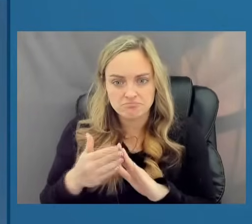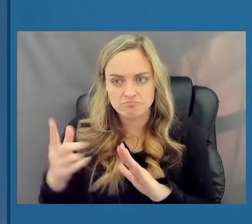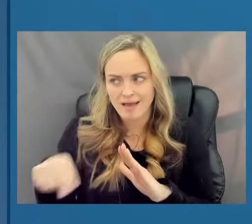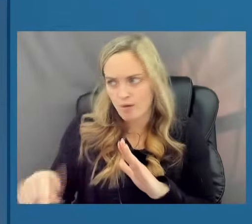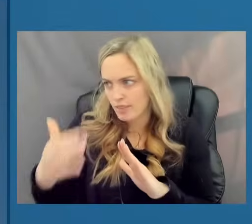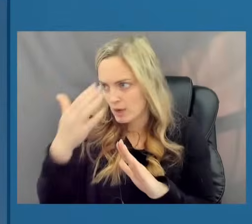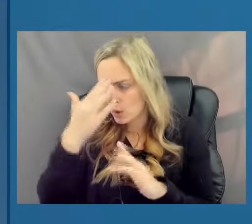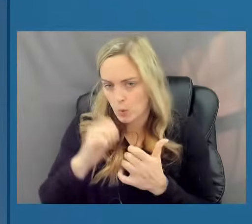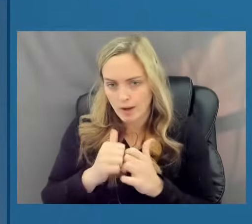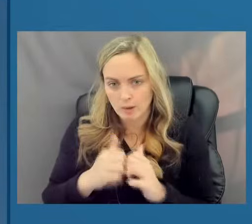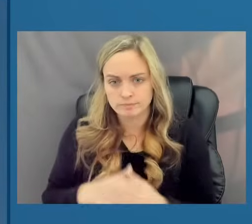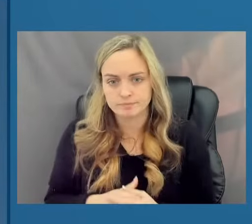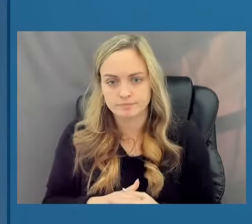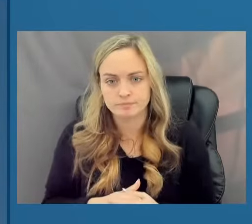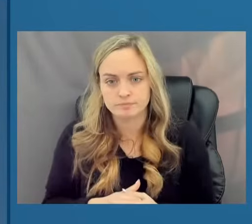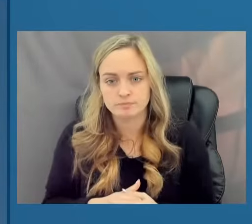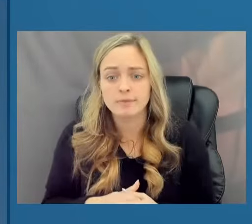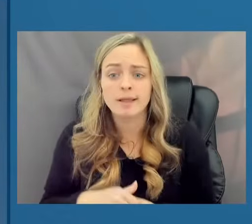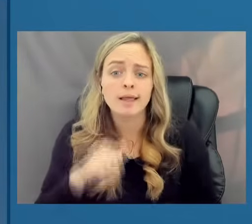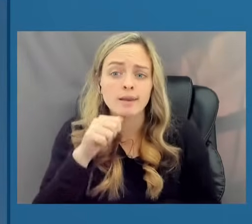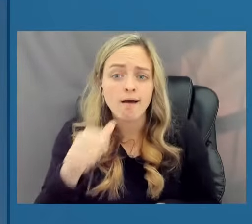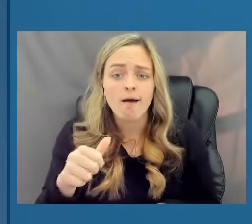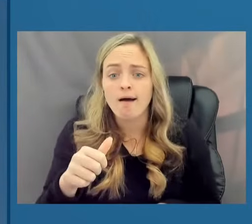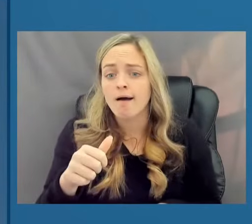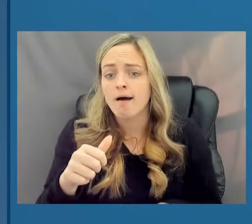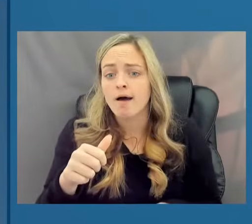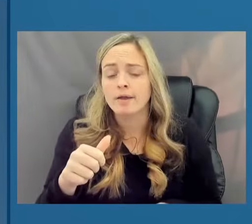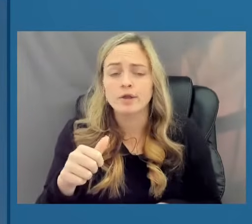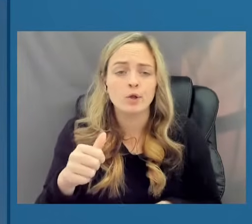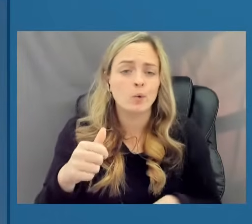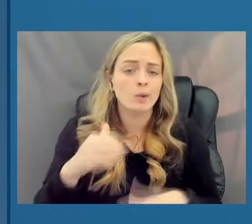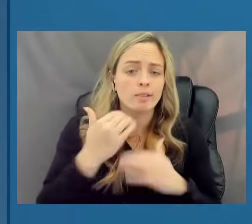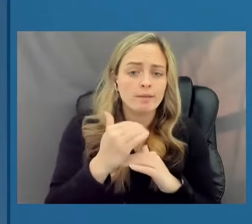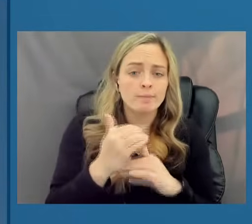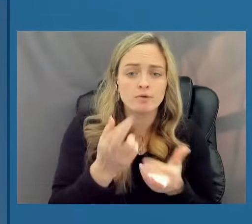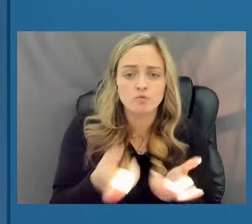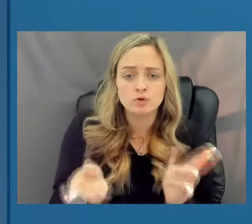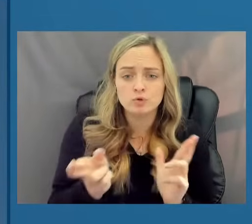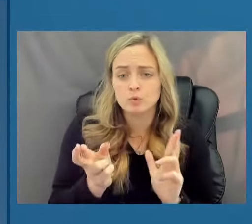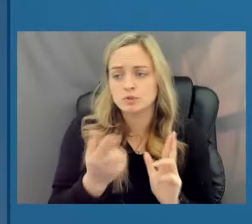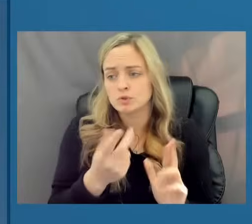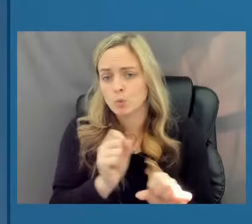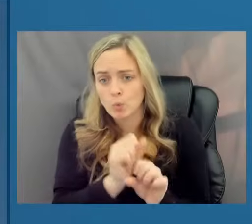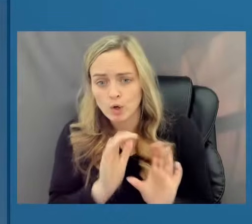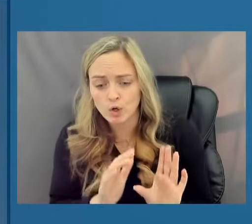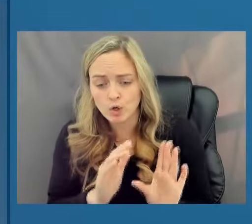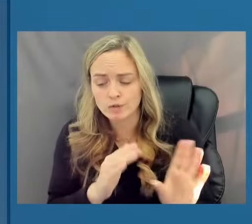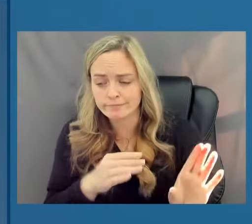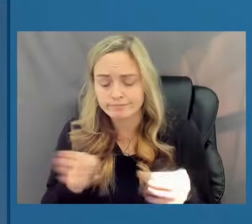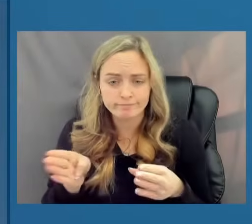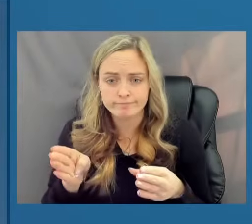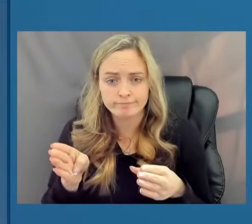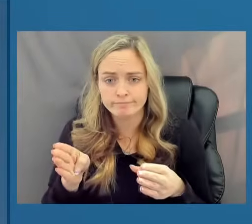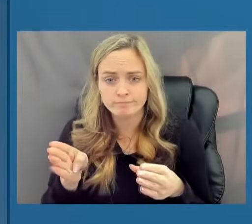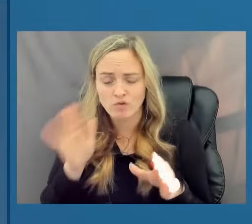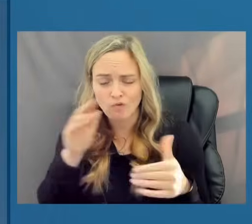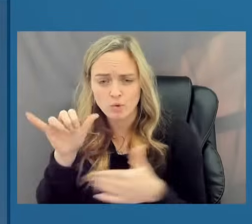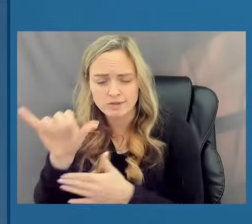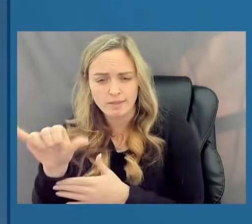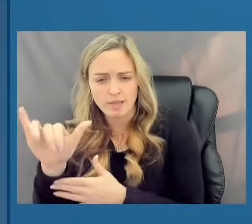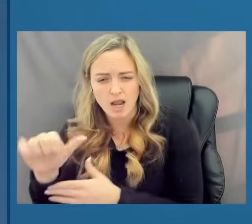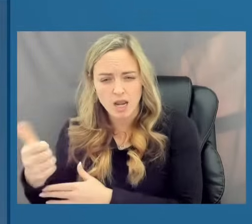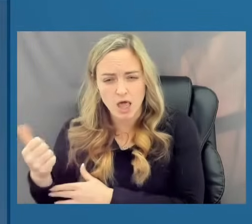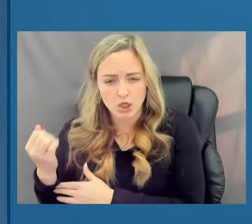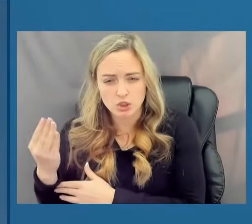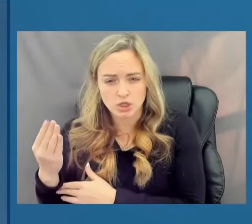best. Not diverting limited resources and personnel away from their sworn duty to fulfill these